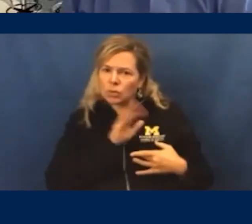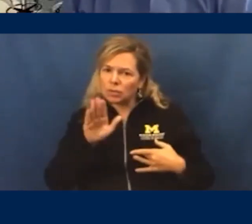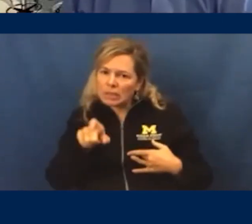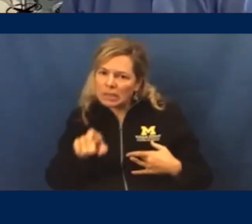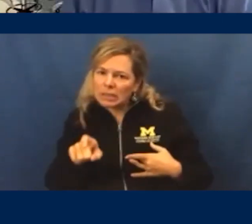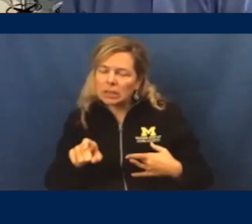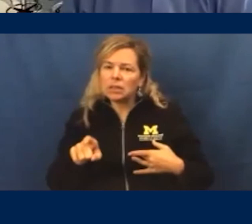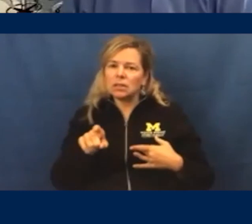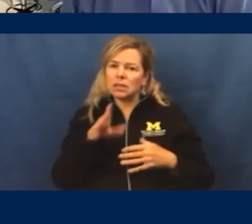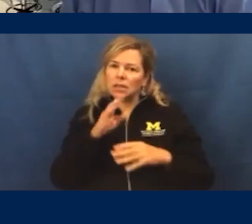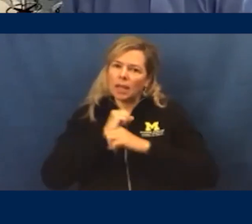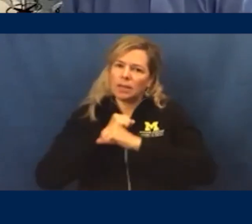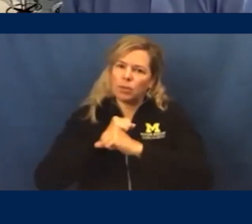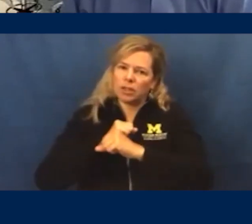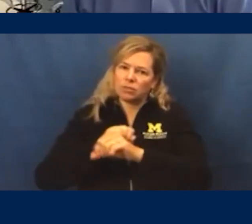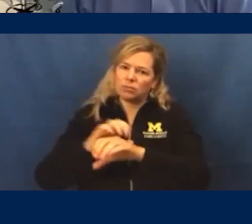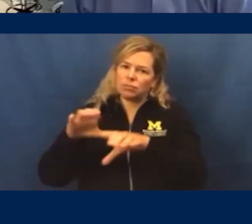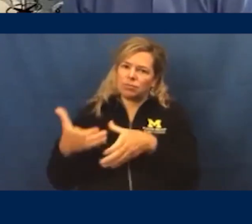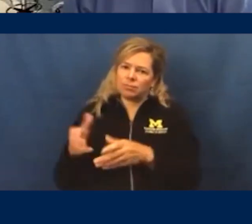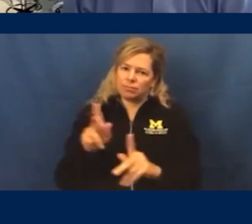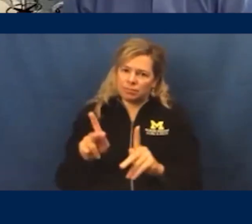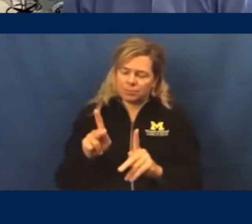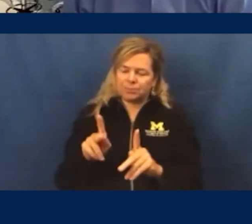of the participants. And all this